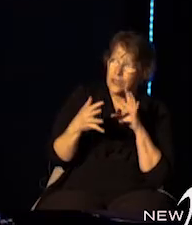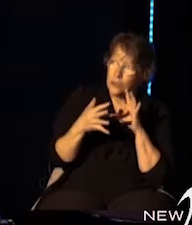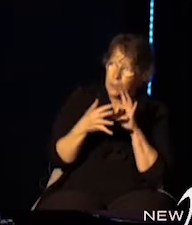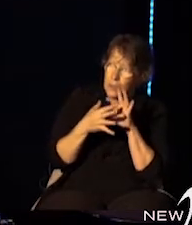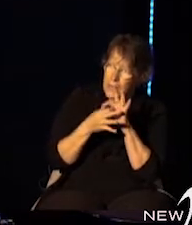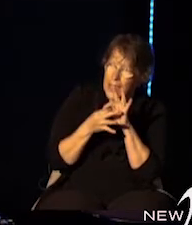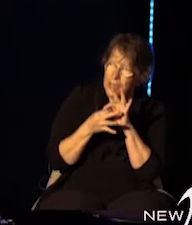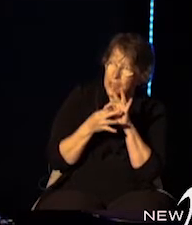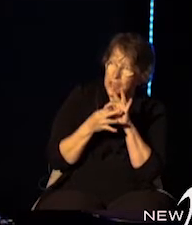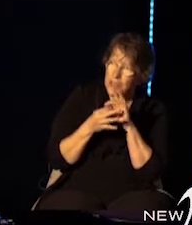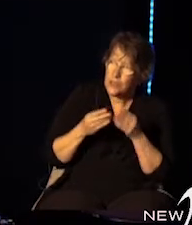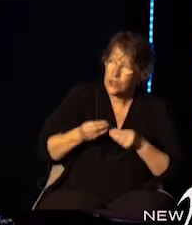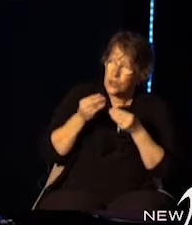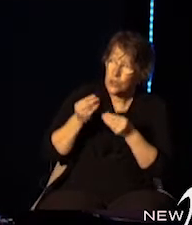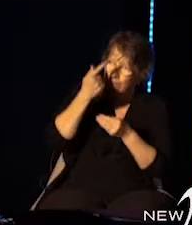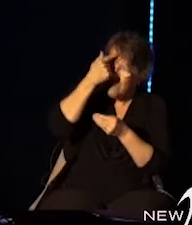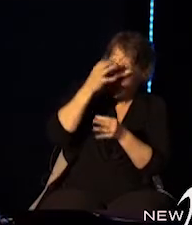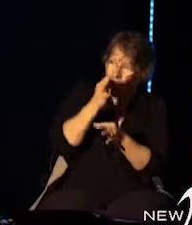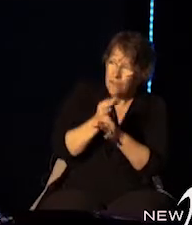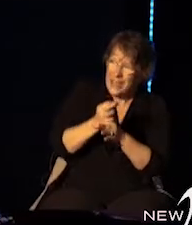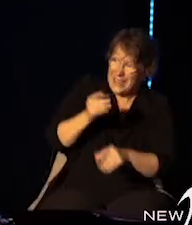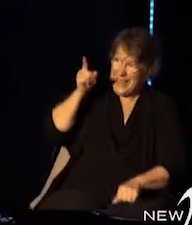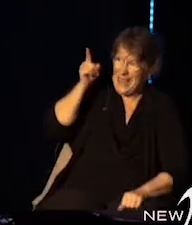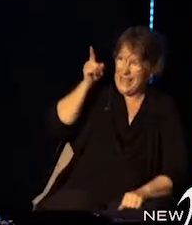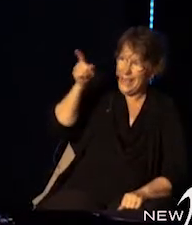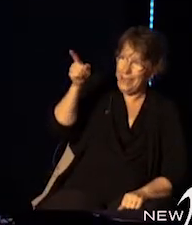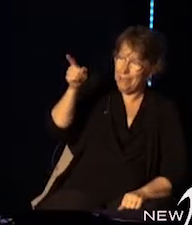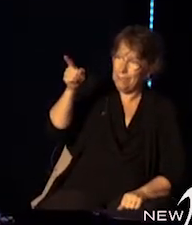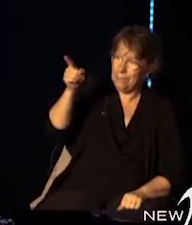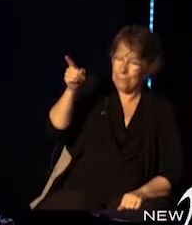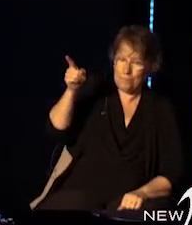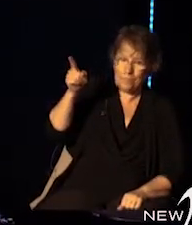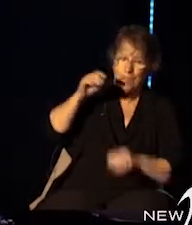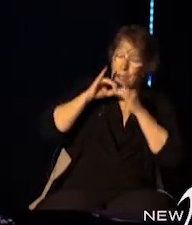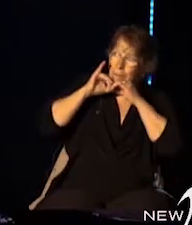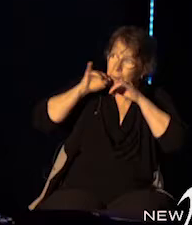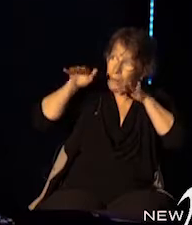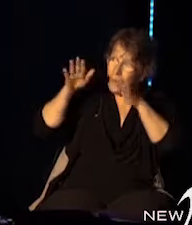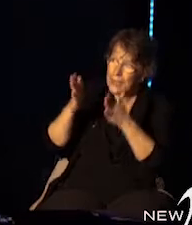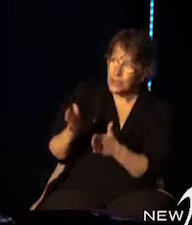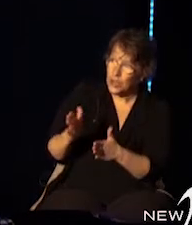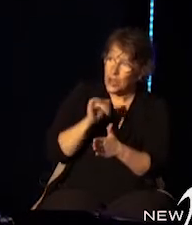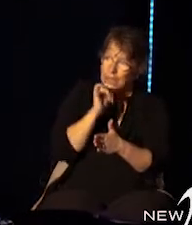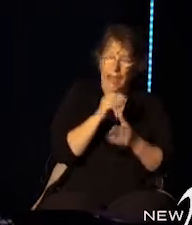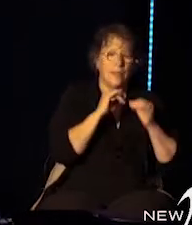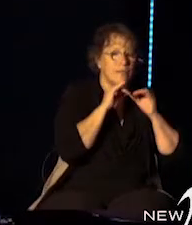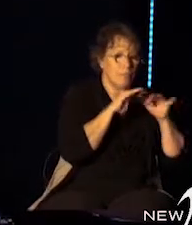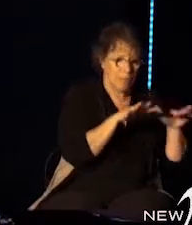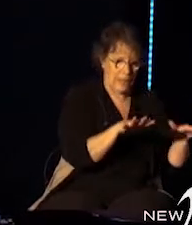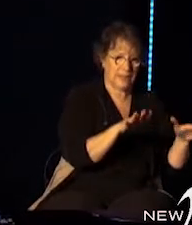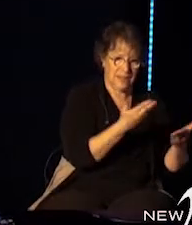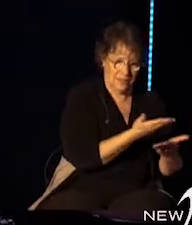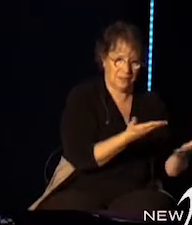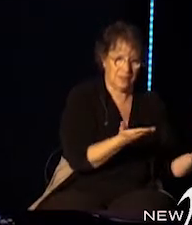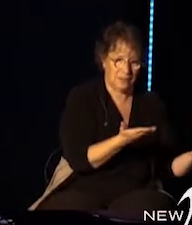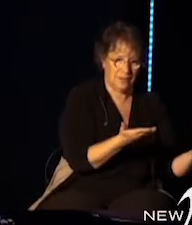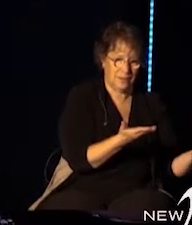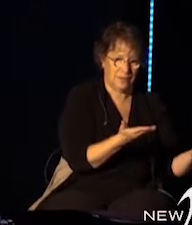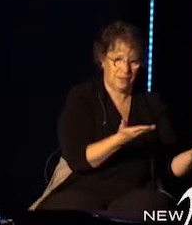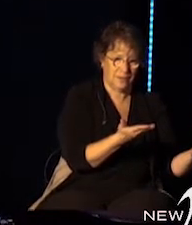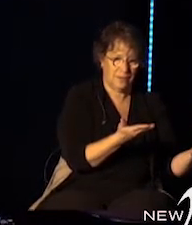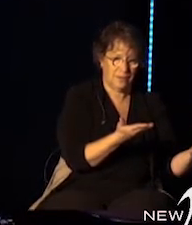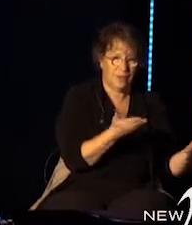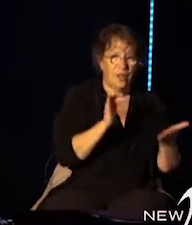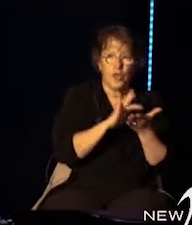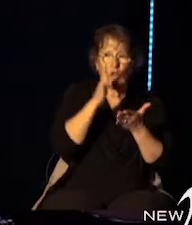faith in the blesser, not the blessing. The glorious future that God is calling you to cannot